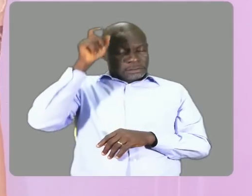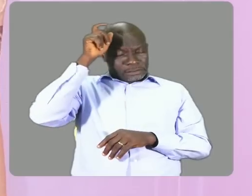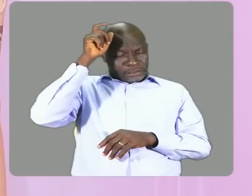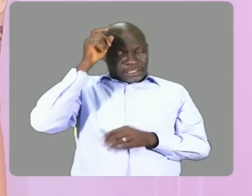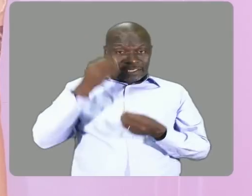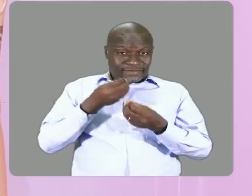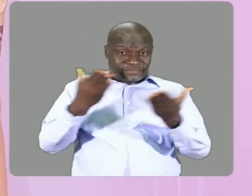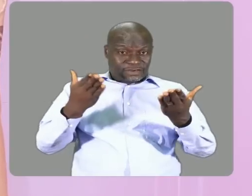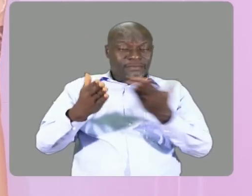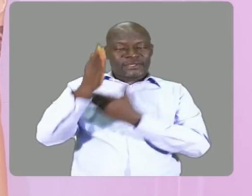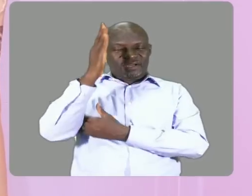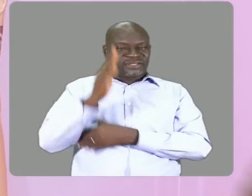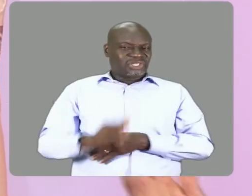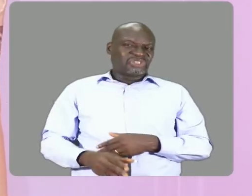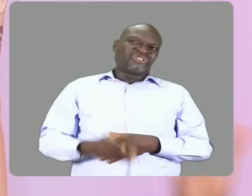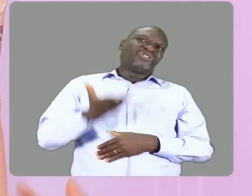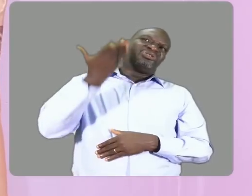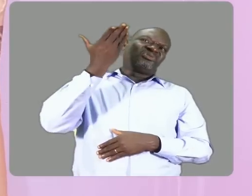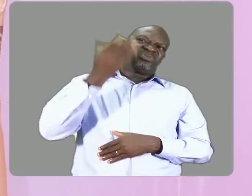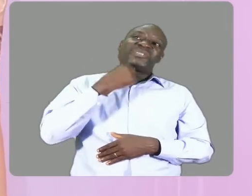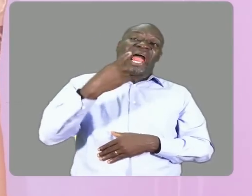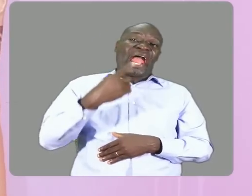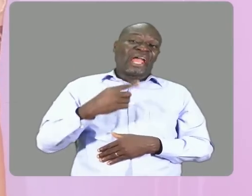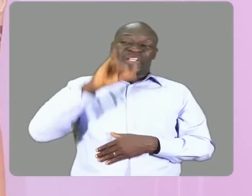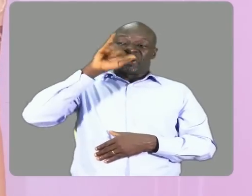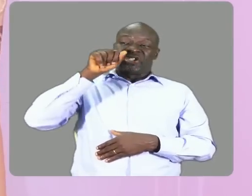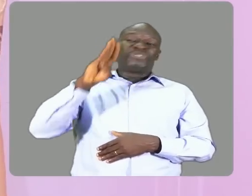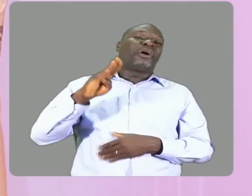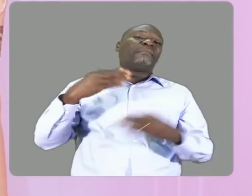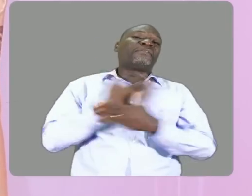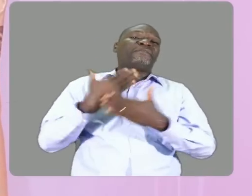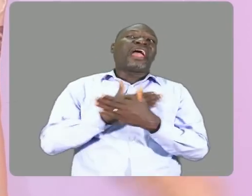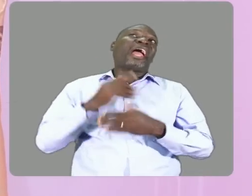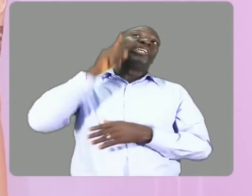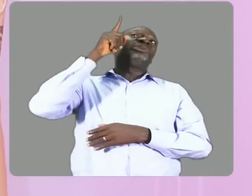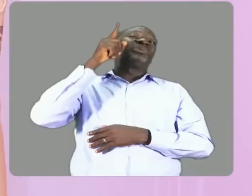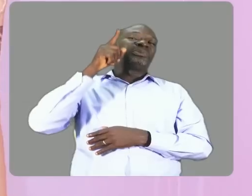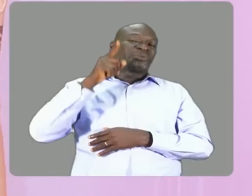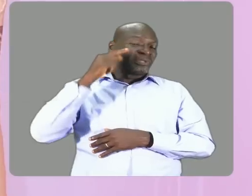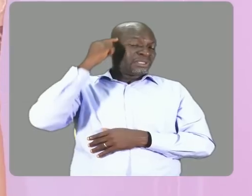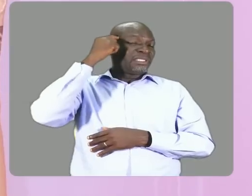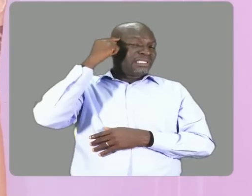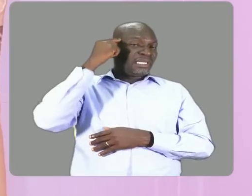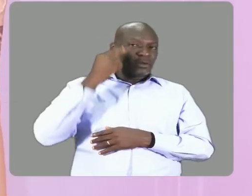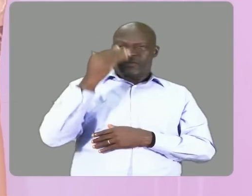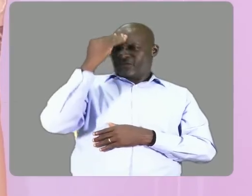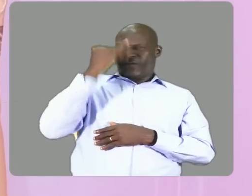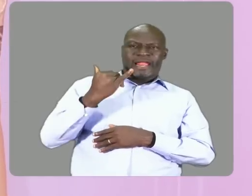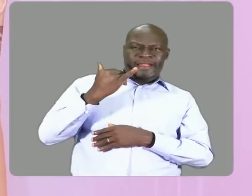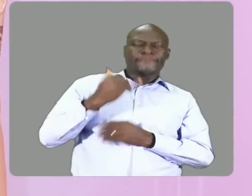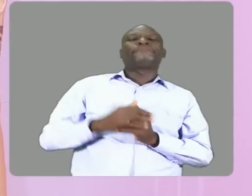ponse. Oh. Usi Job. Esro uwe. Oka se osro uwa kekana. Eye bibinti